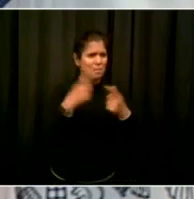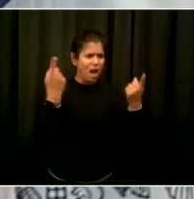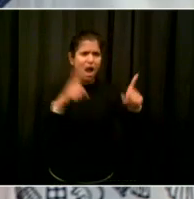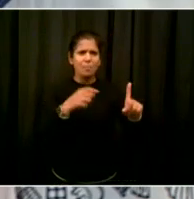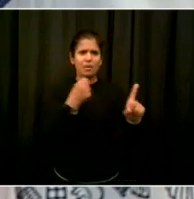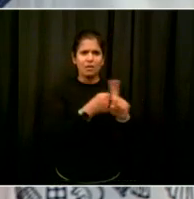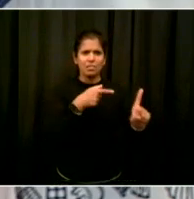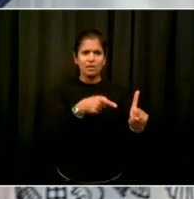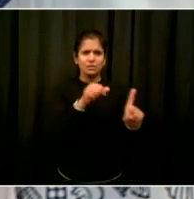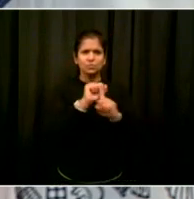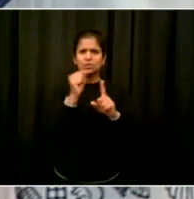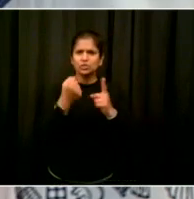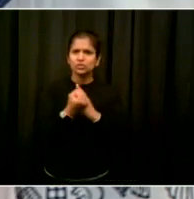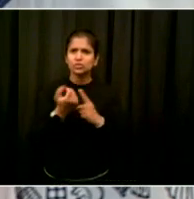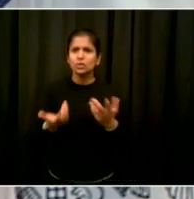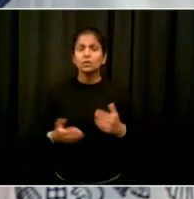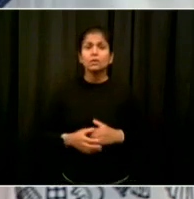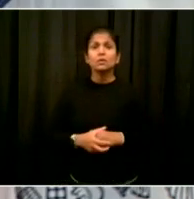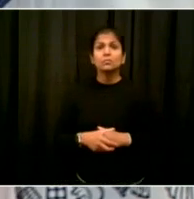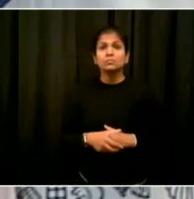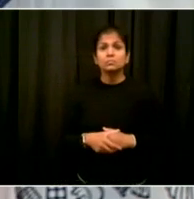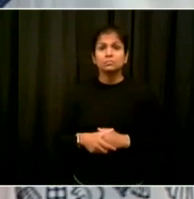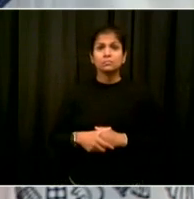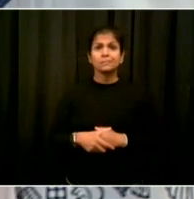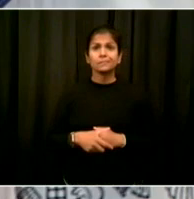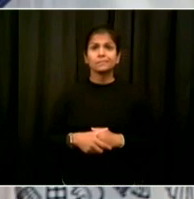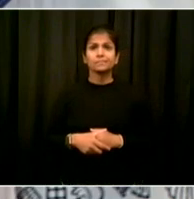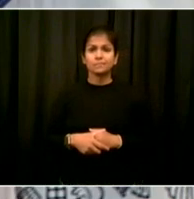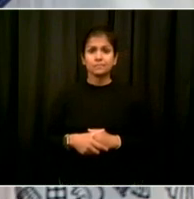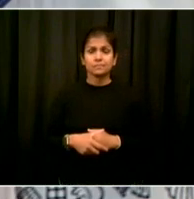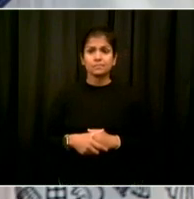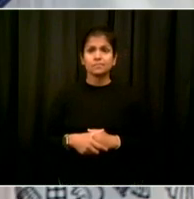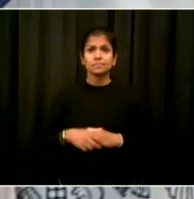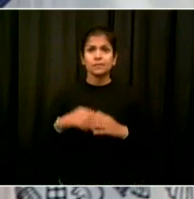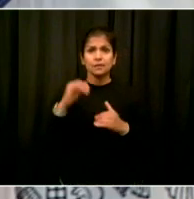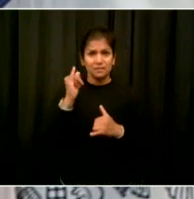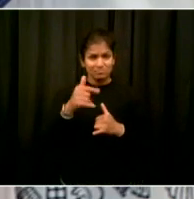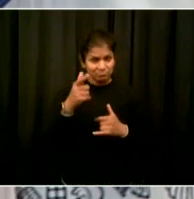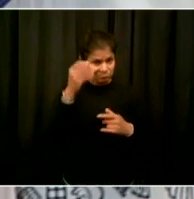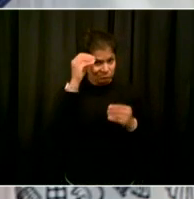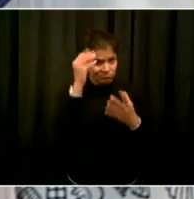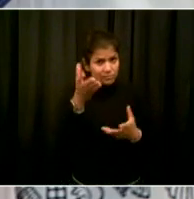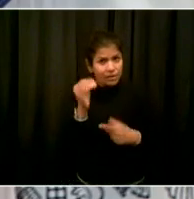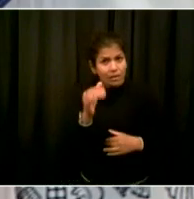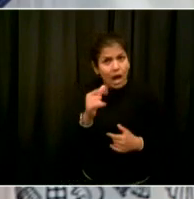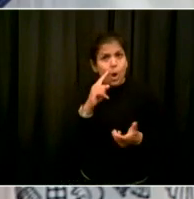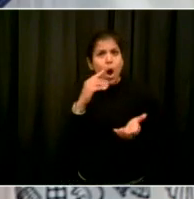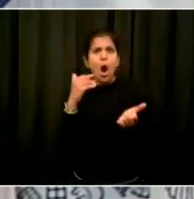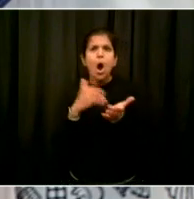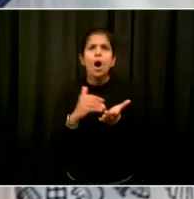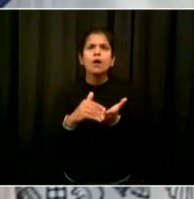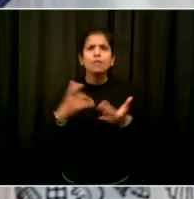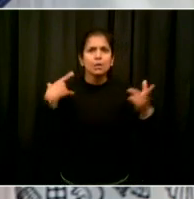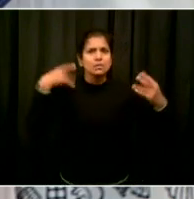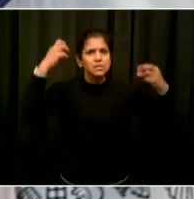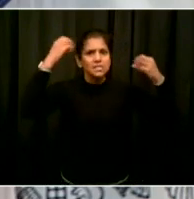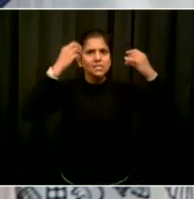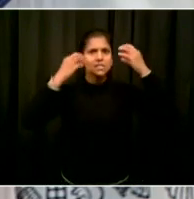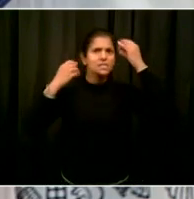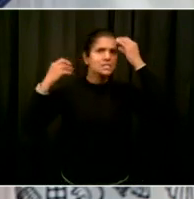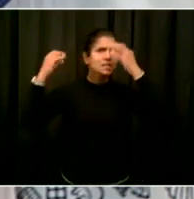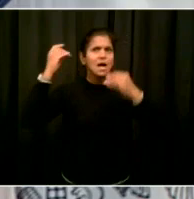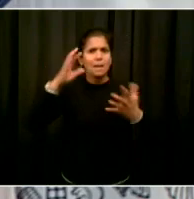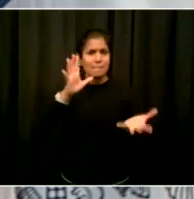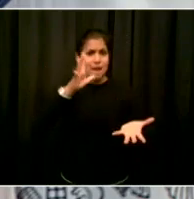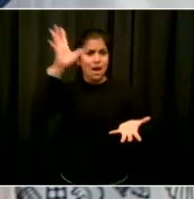you, I'm really thinking about parents and what they're going through right now. I'm thinking back to when my kids were in public